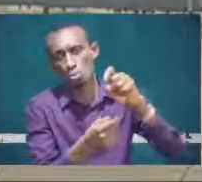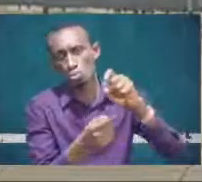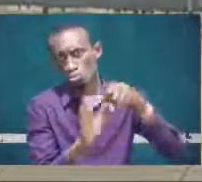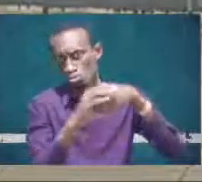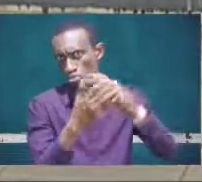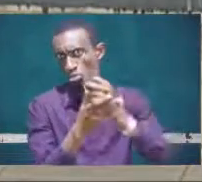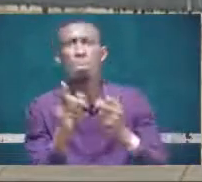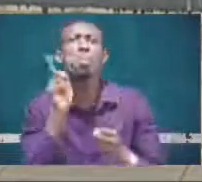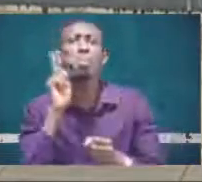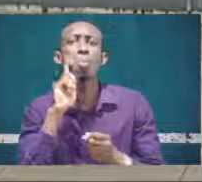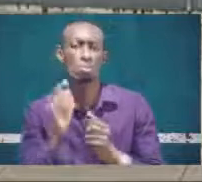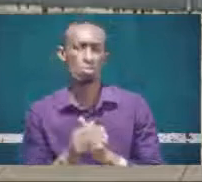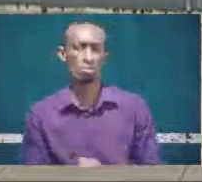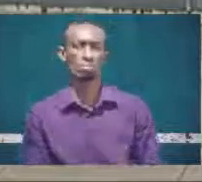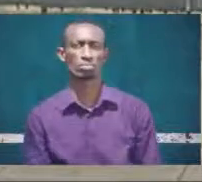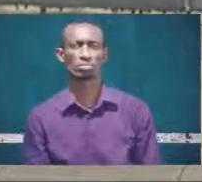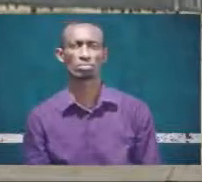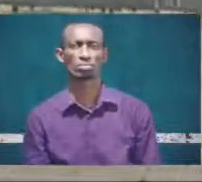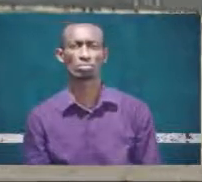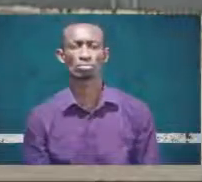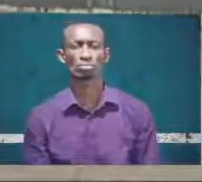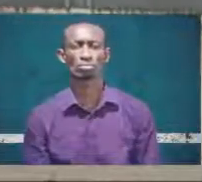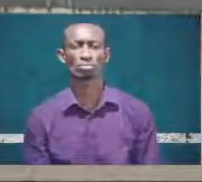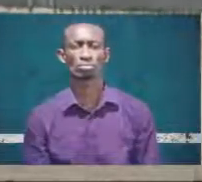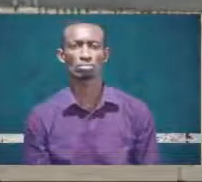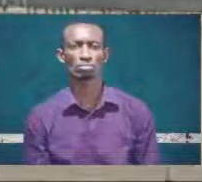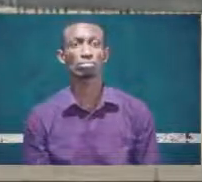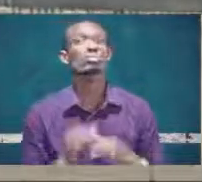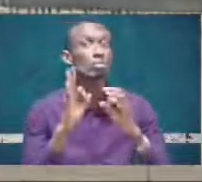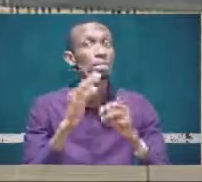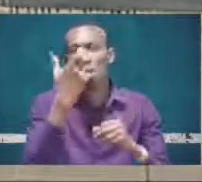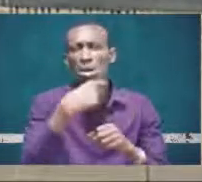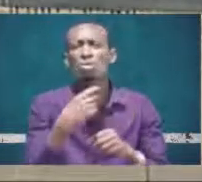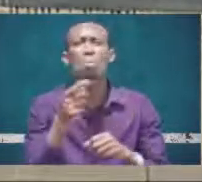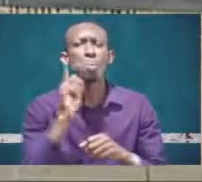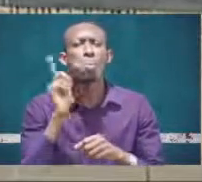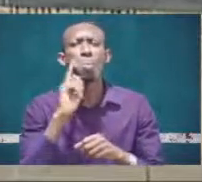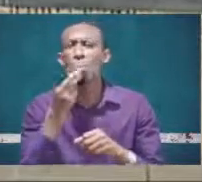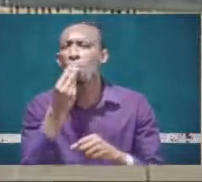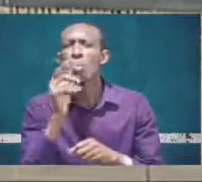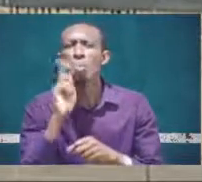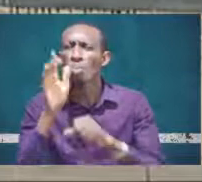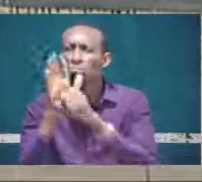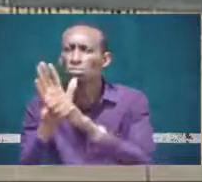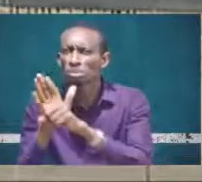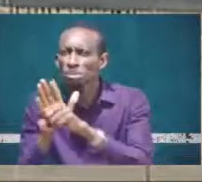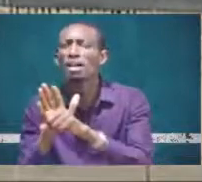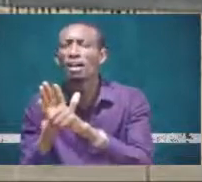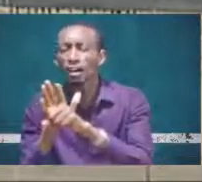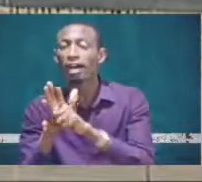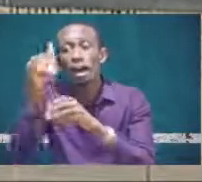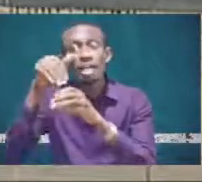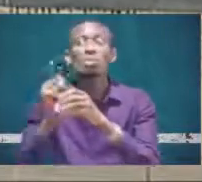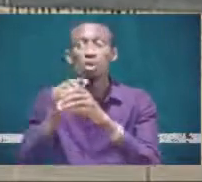they will demand, or the demand for sugar will increase because it will be used in the production of these sweets.